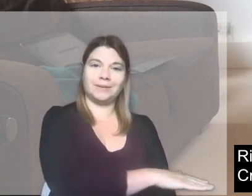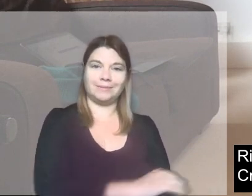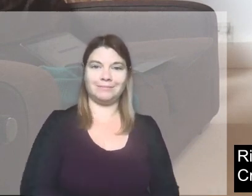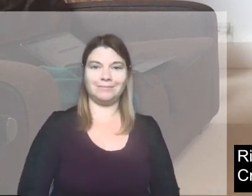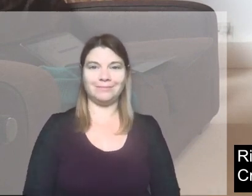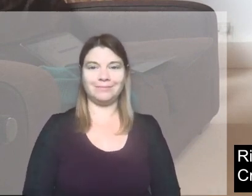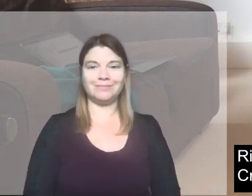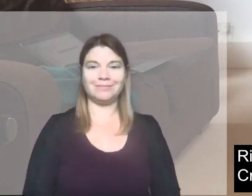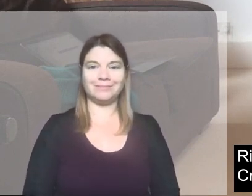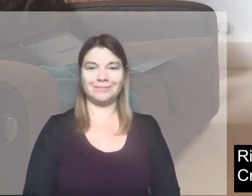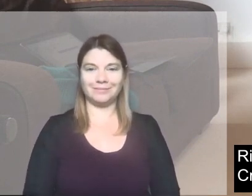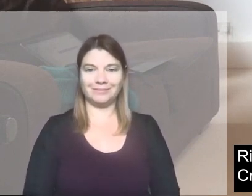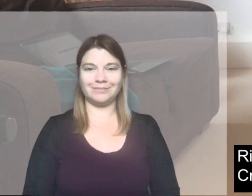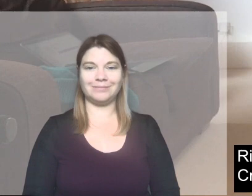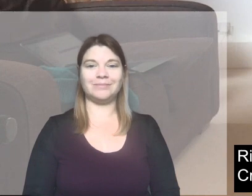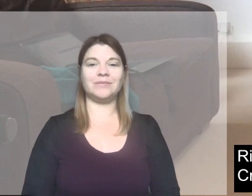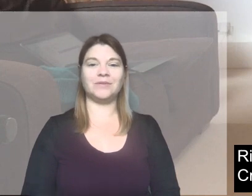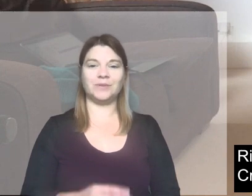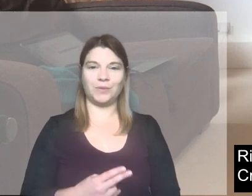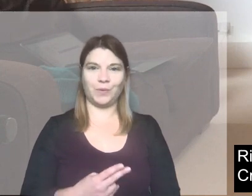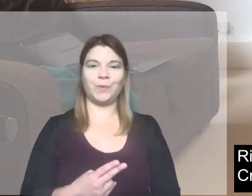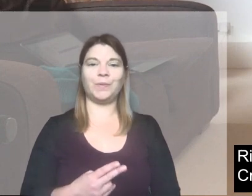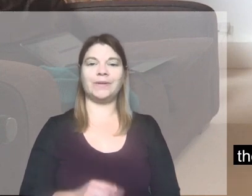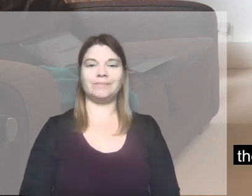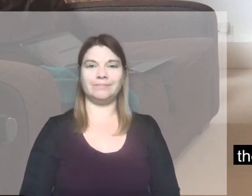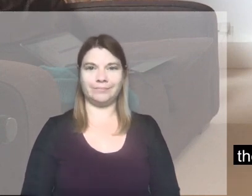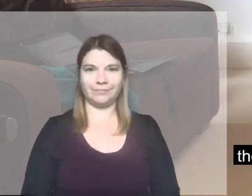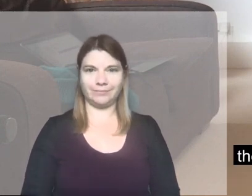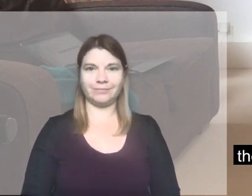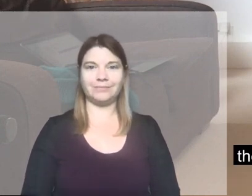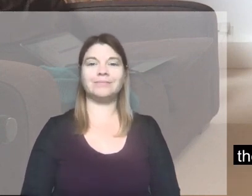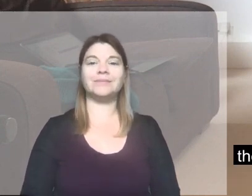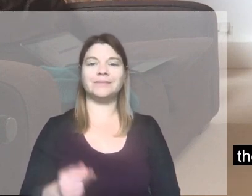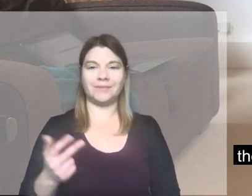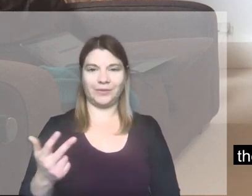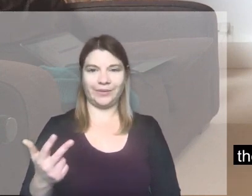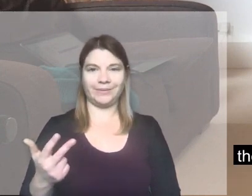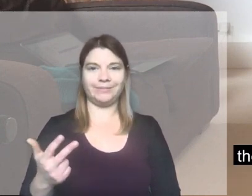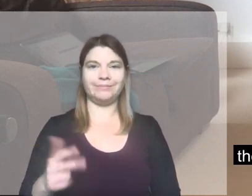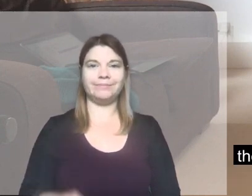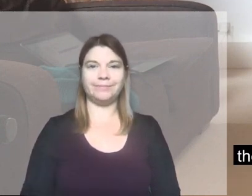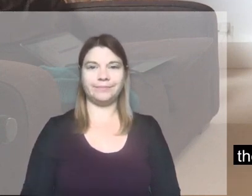3, 4, now cross. Cross the right arm, then the left.